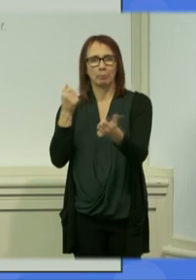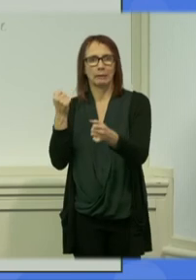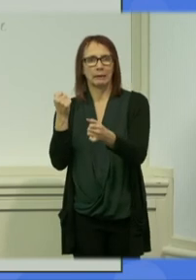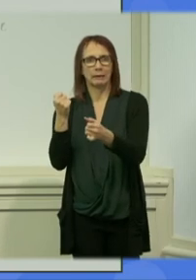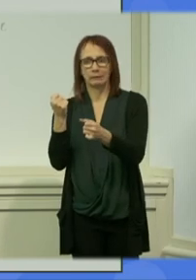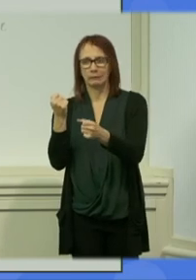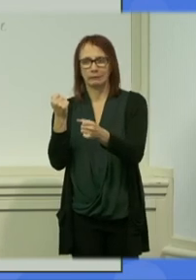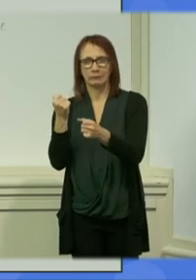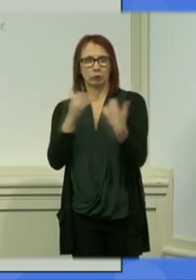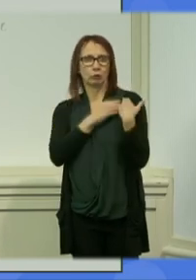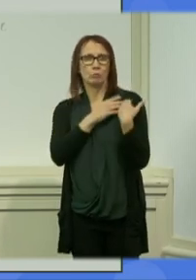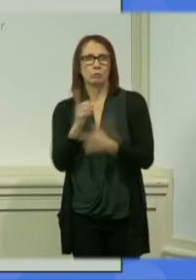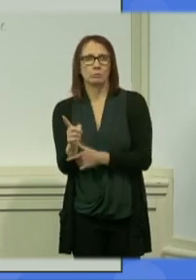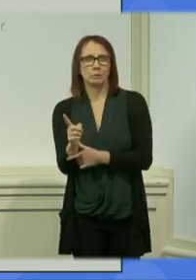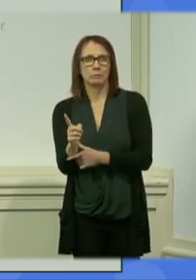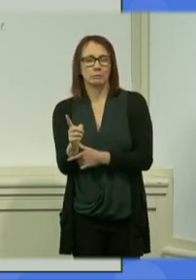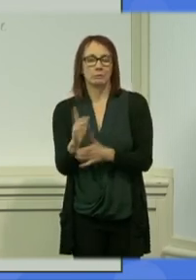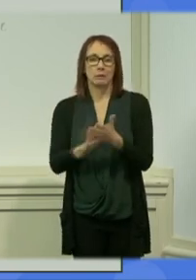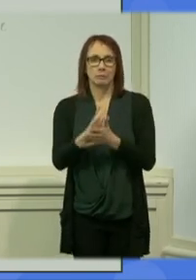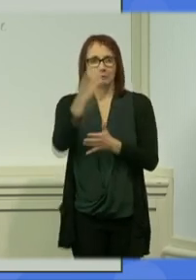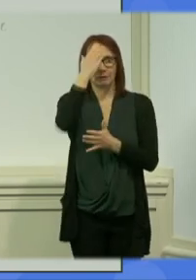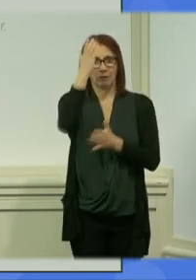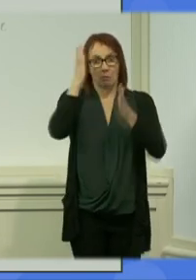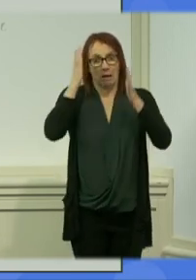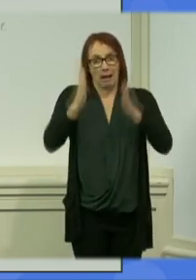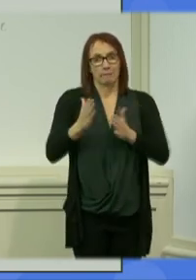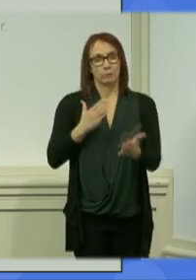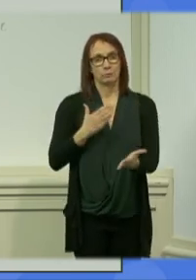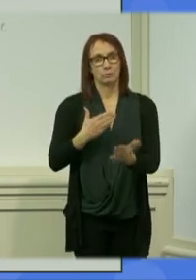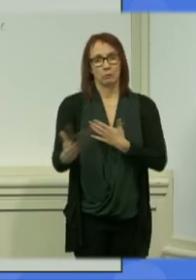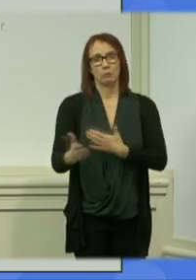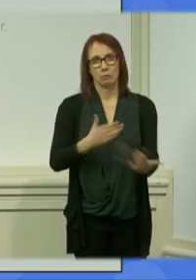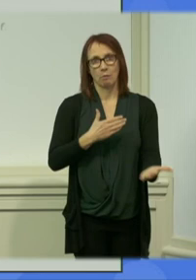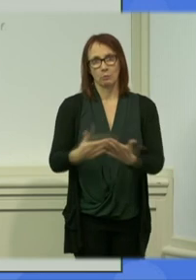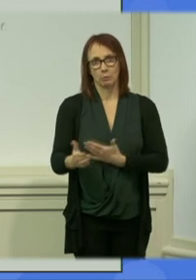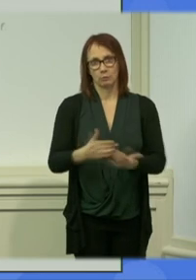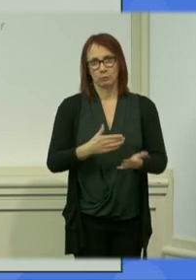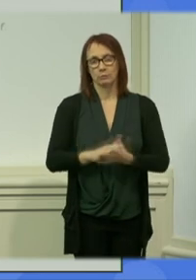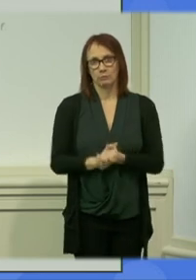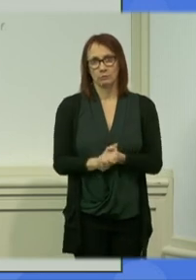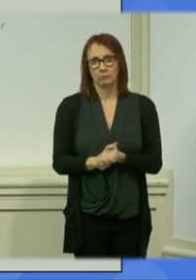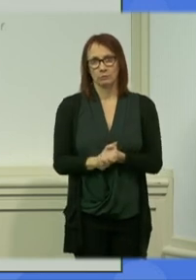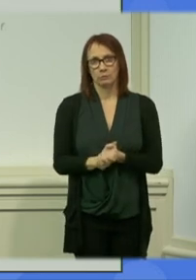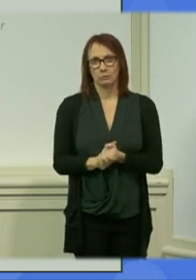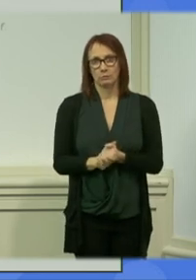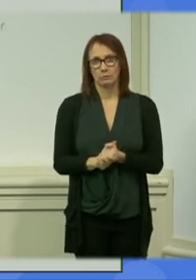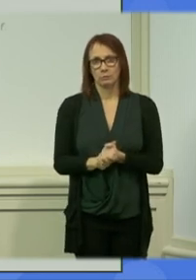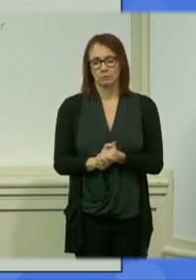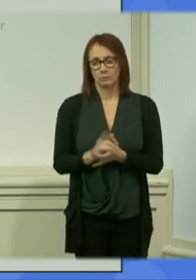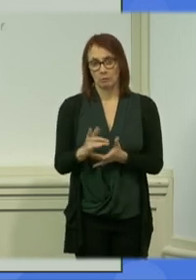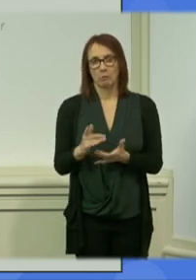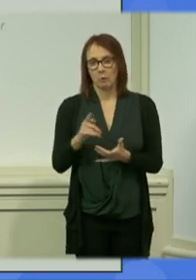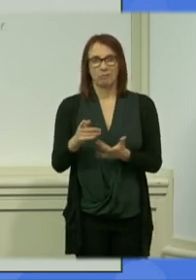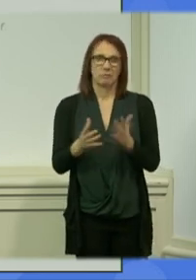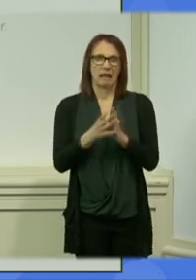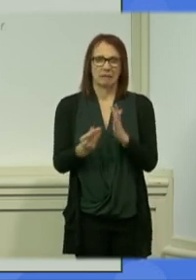cost. And without government doing something, this will lead to an excess of harmful activity. In this example, more